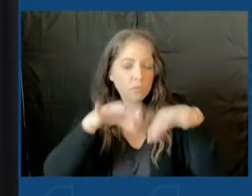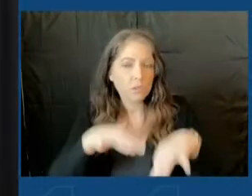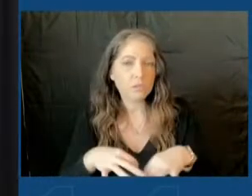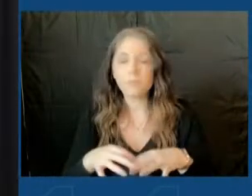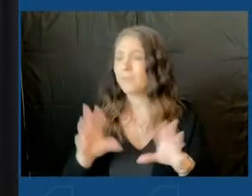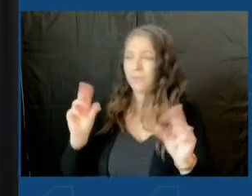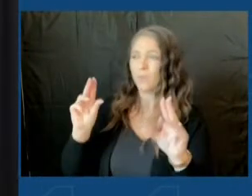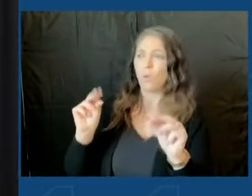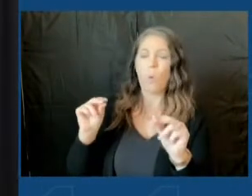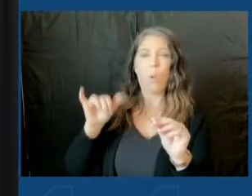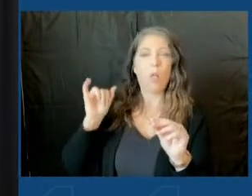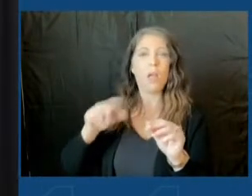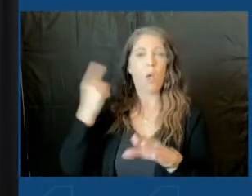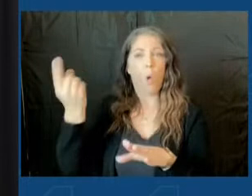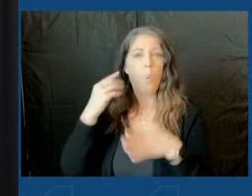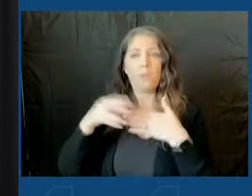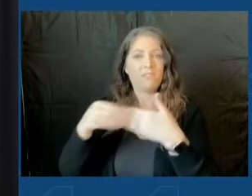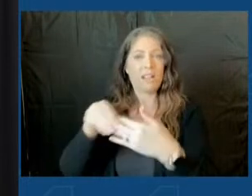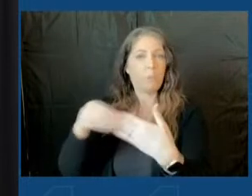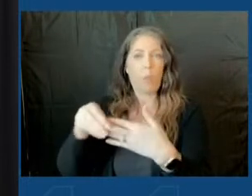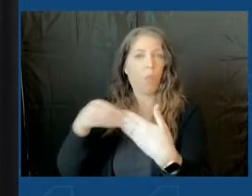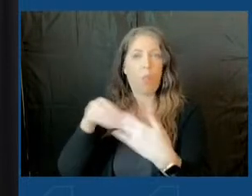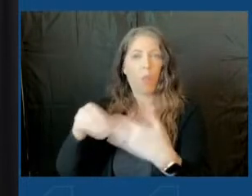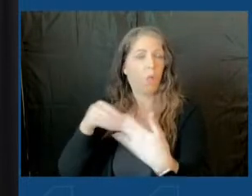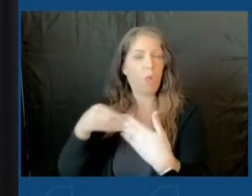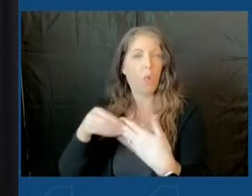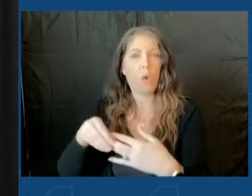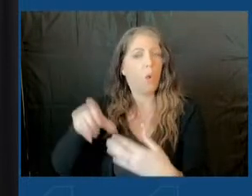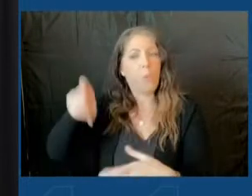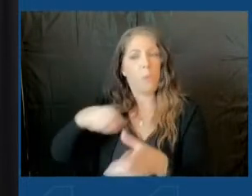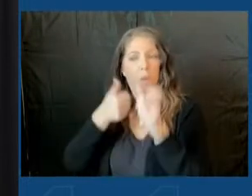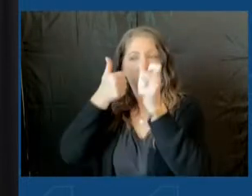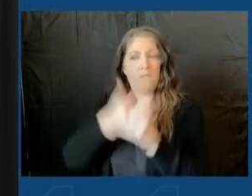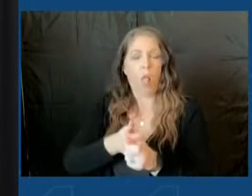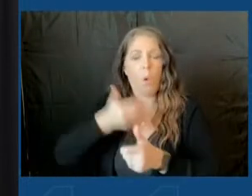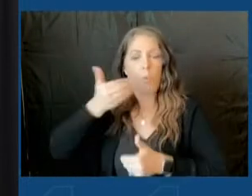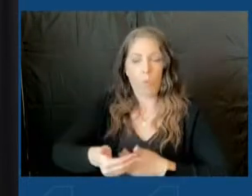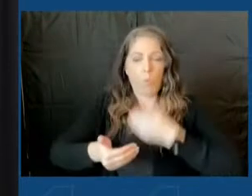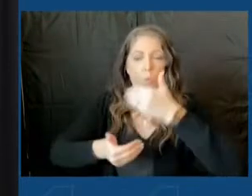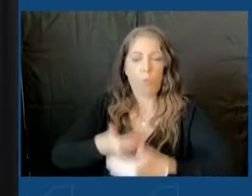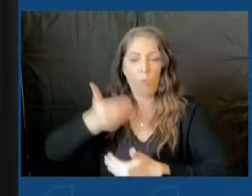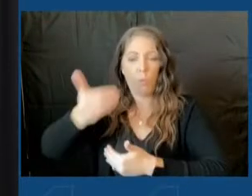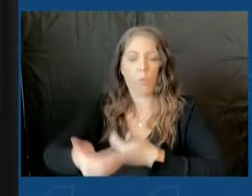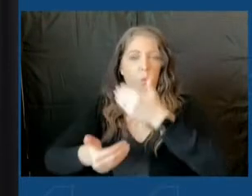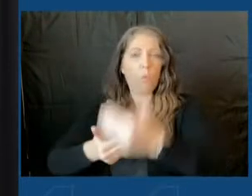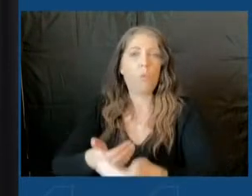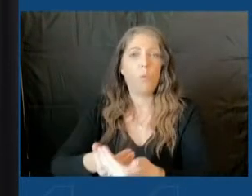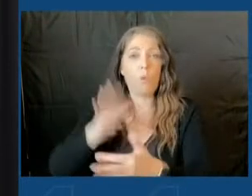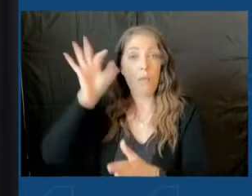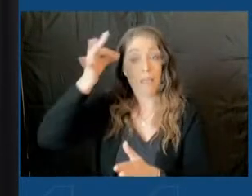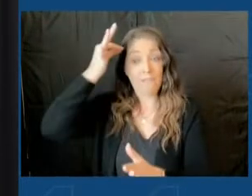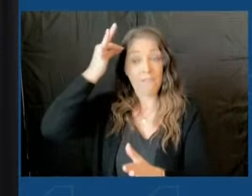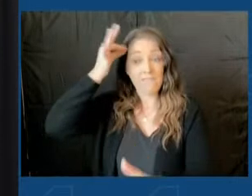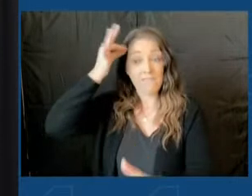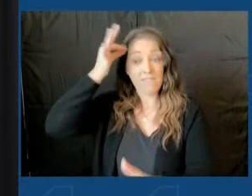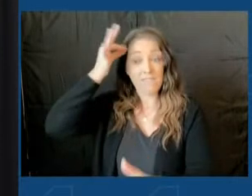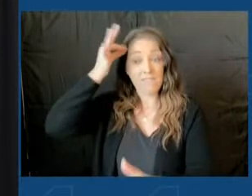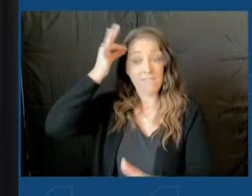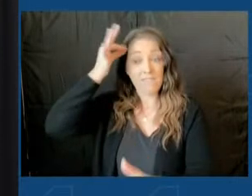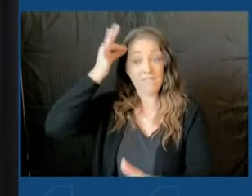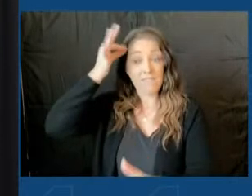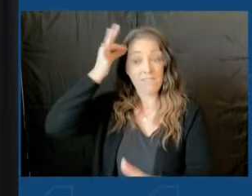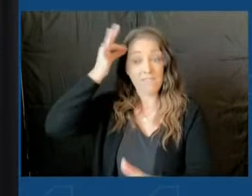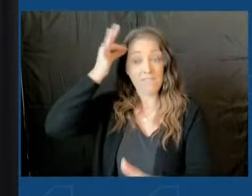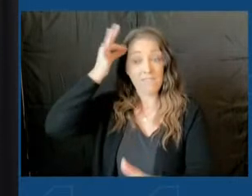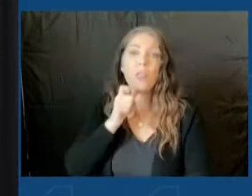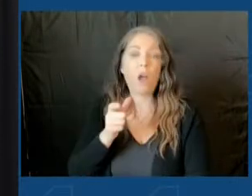has always been a flexible framework, and you have to follow certain steps to get to the next one. The federal government is not going to talk to